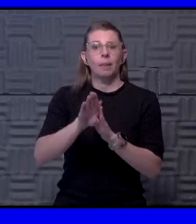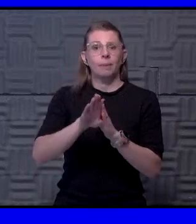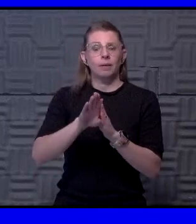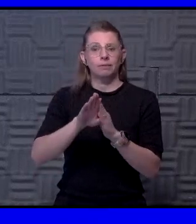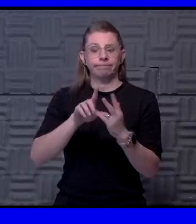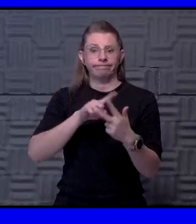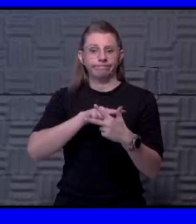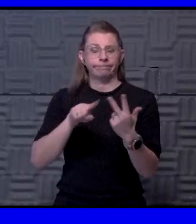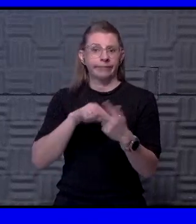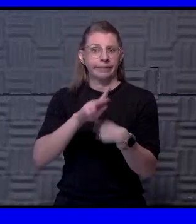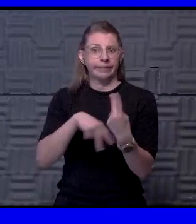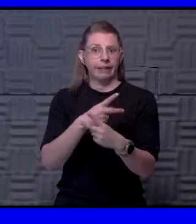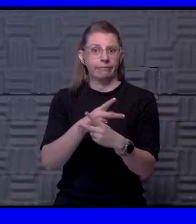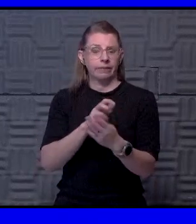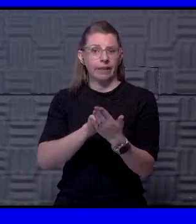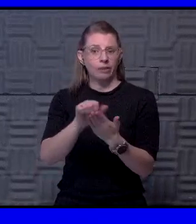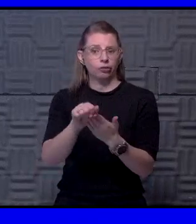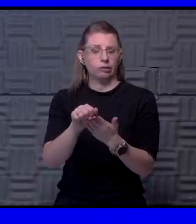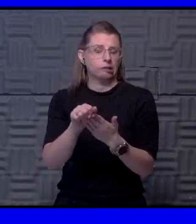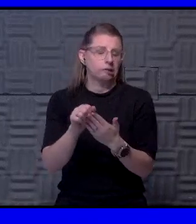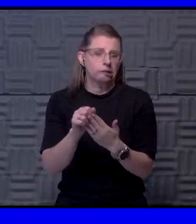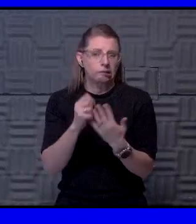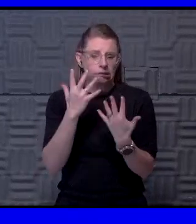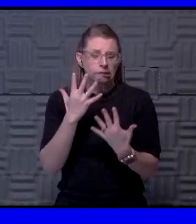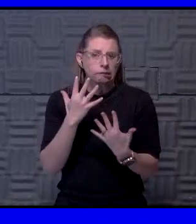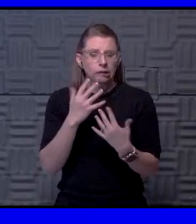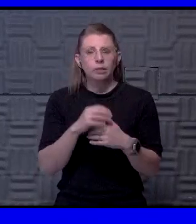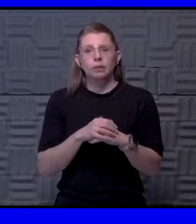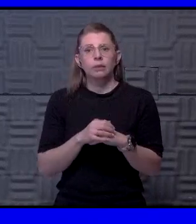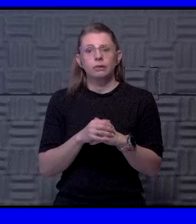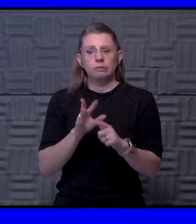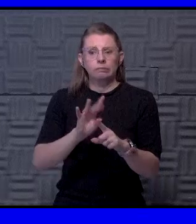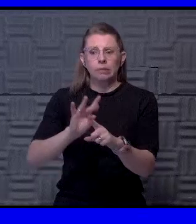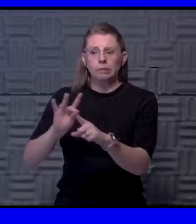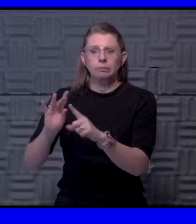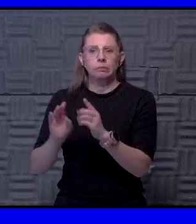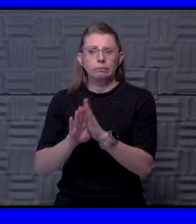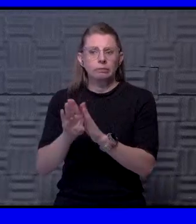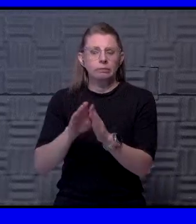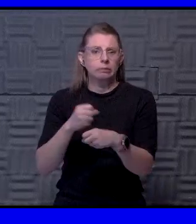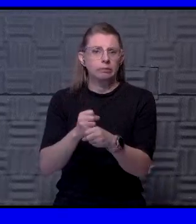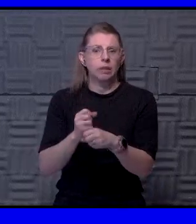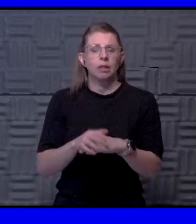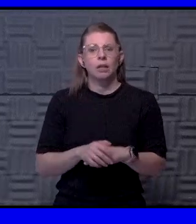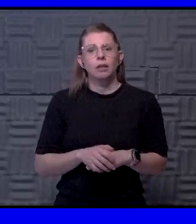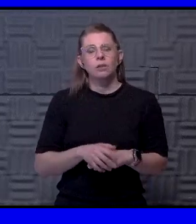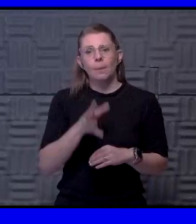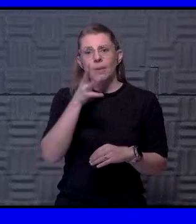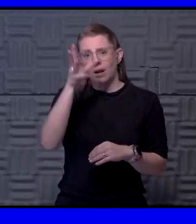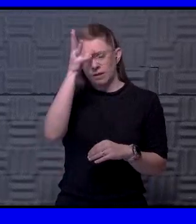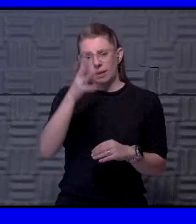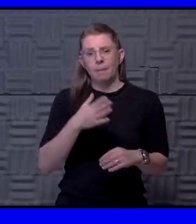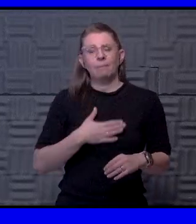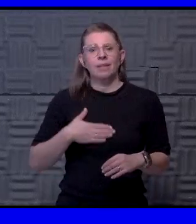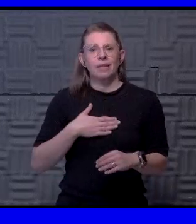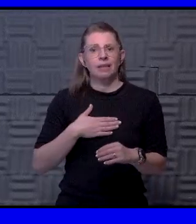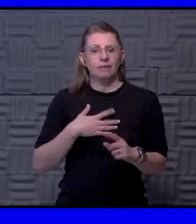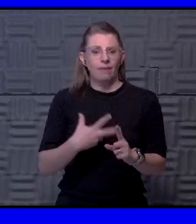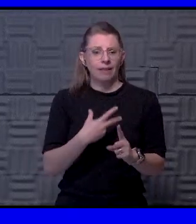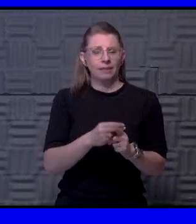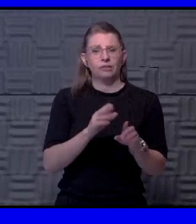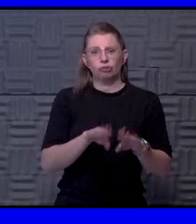types of cancers that can be so devastating. So please, parents, get out and get your children vaccinated, or even